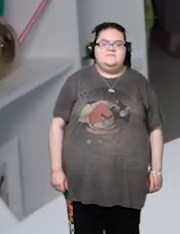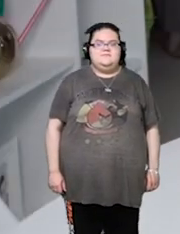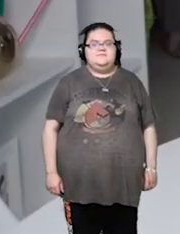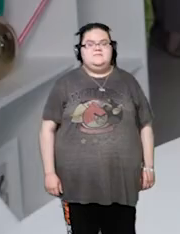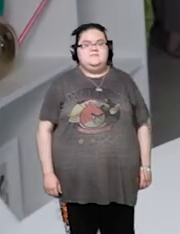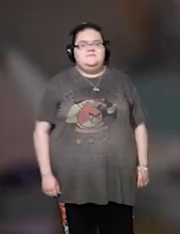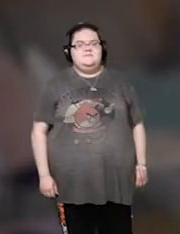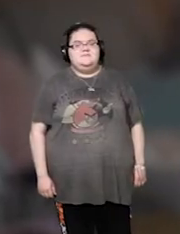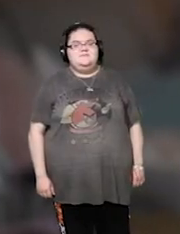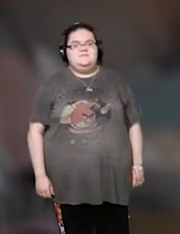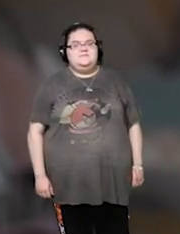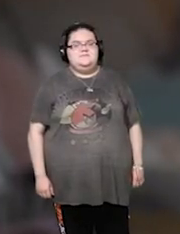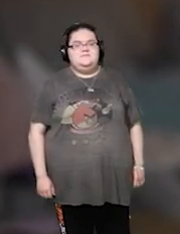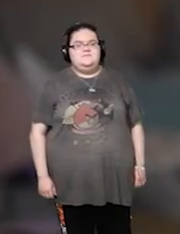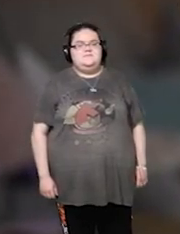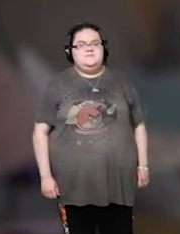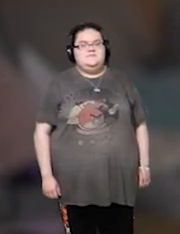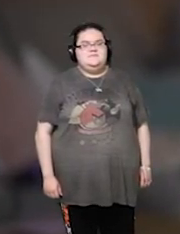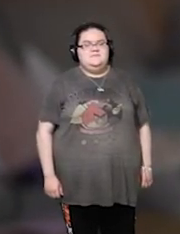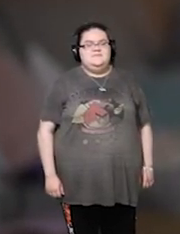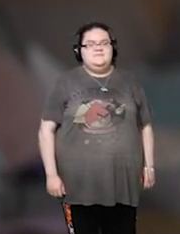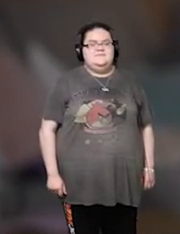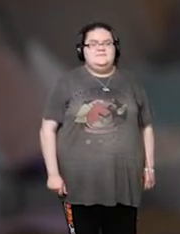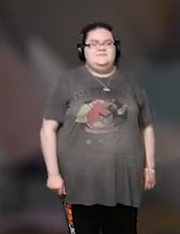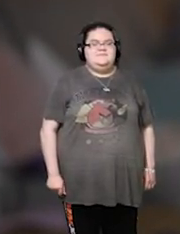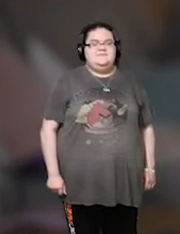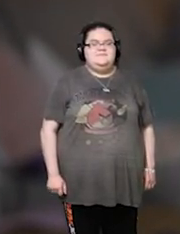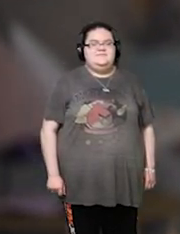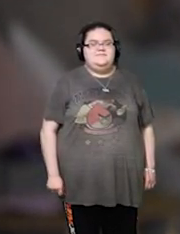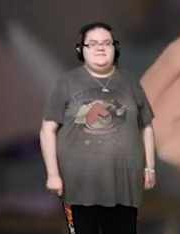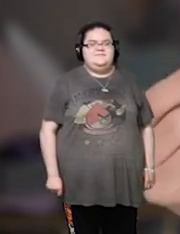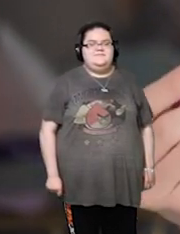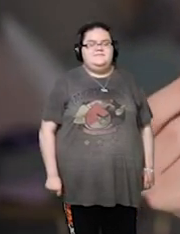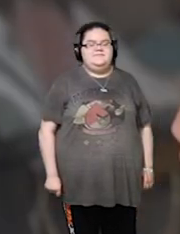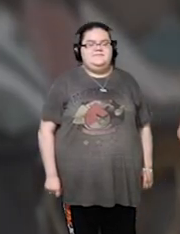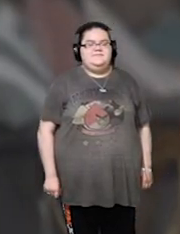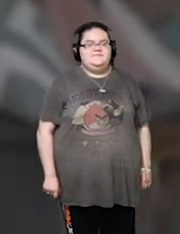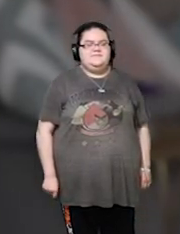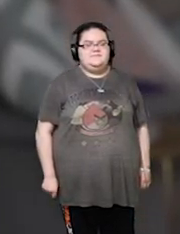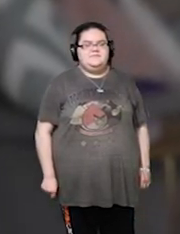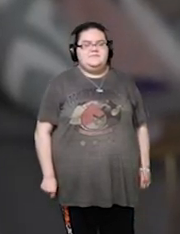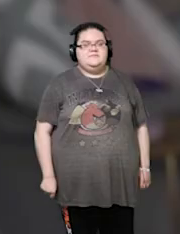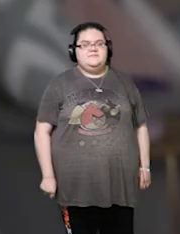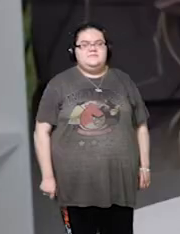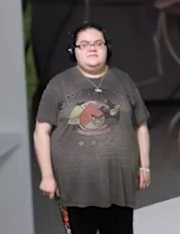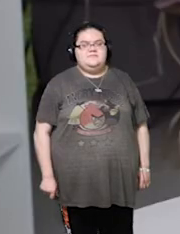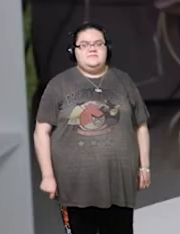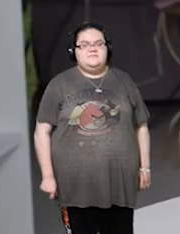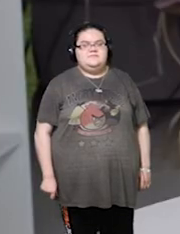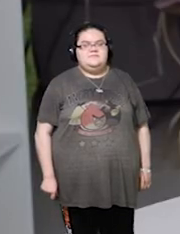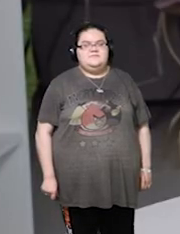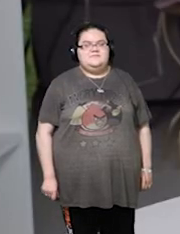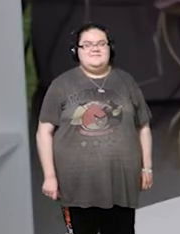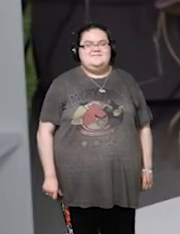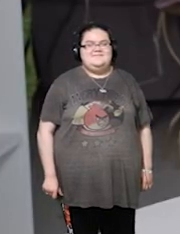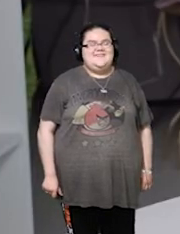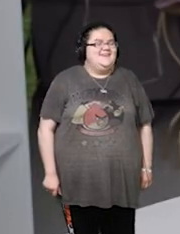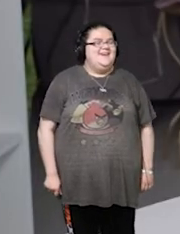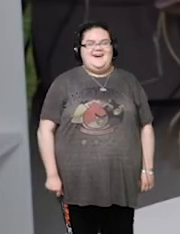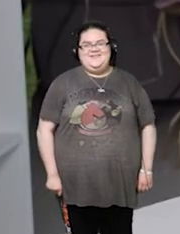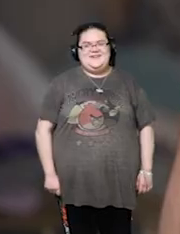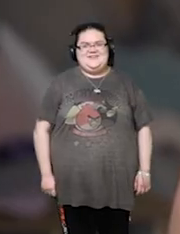other way. Are you sure? What is this? I hope this ain't cheap. I hope it is cheap. I can buy it. Is it aftershave or is it perfume? Perfume. Oh, fuck it. I'll buy it